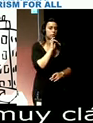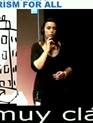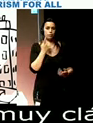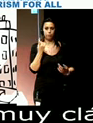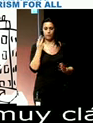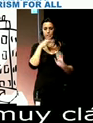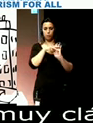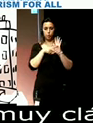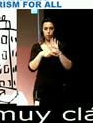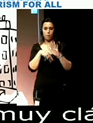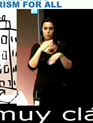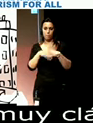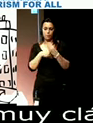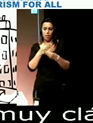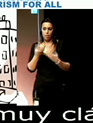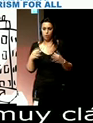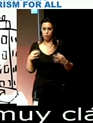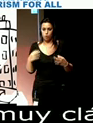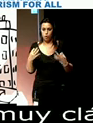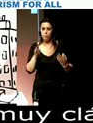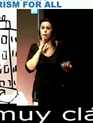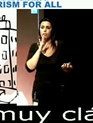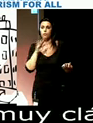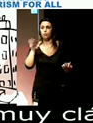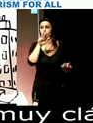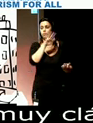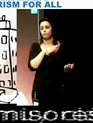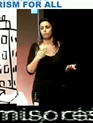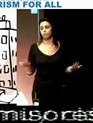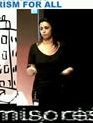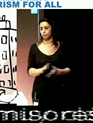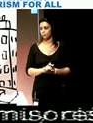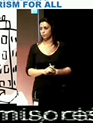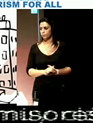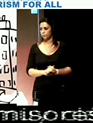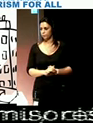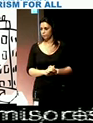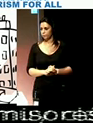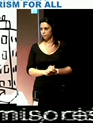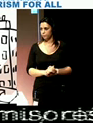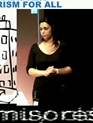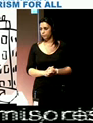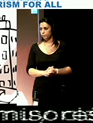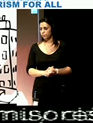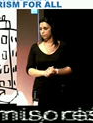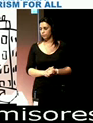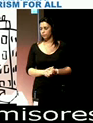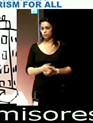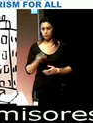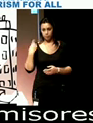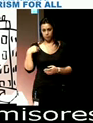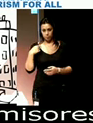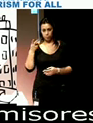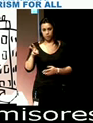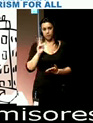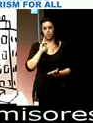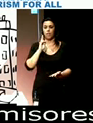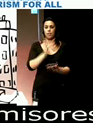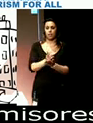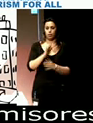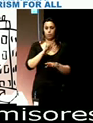positioning of NFC technologies. Maybe that's a challenge for universal design, and we're very much hoping to